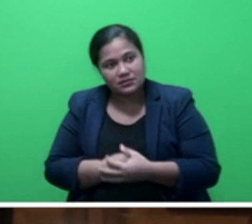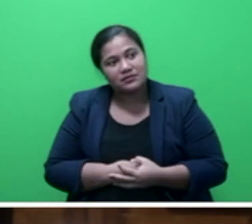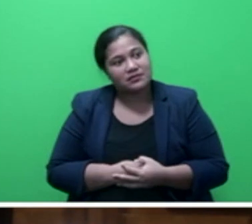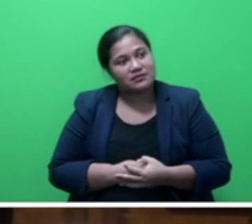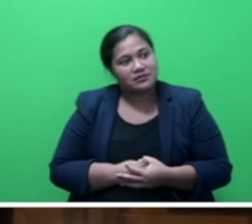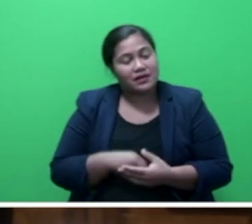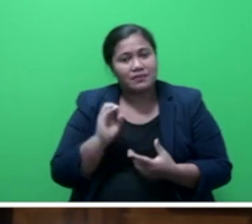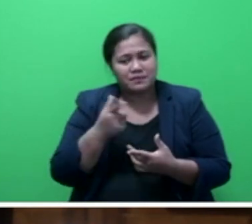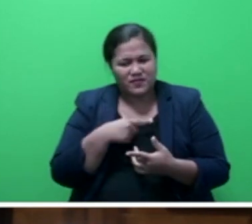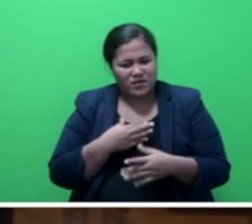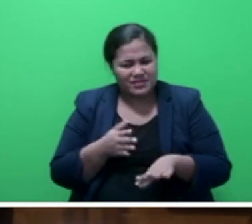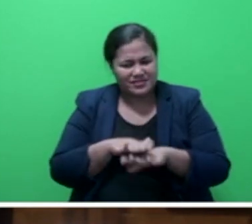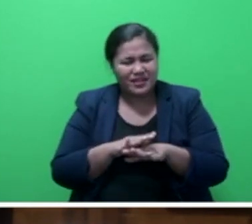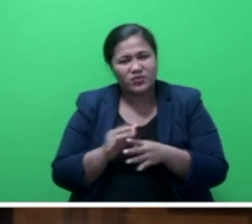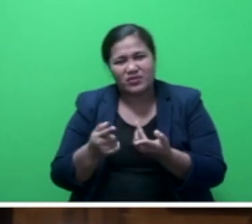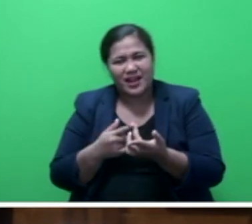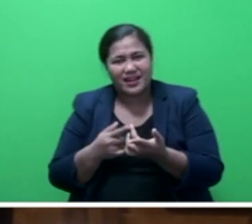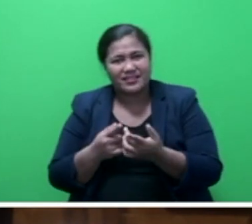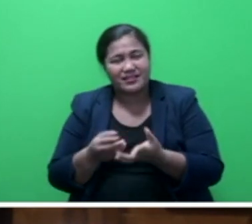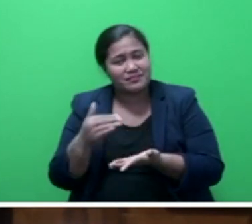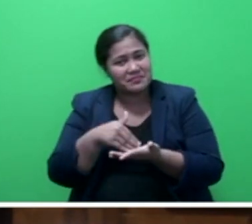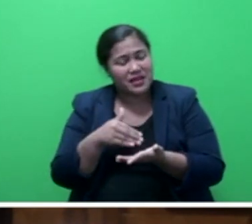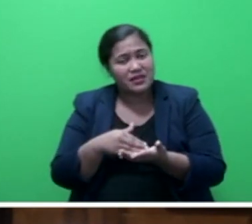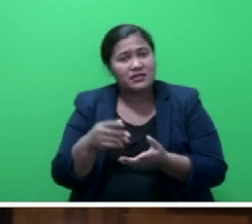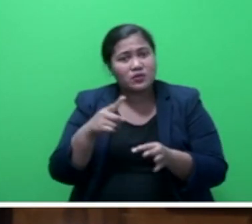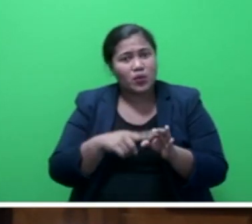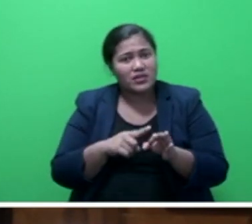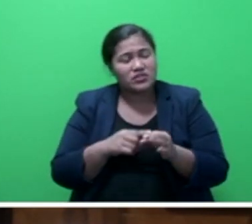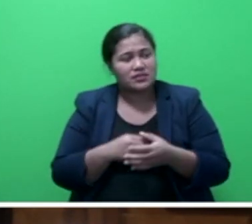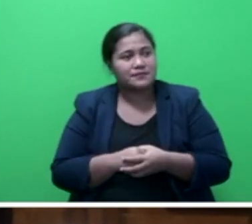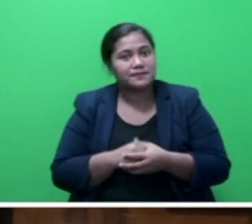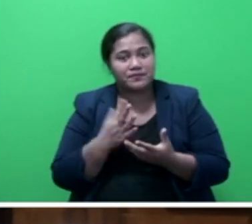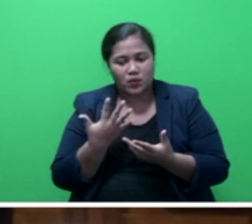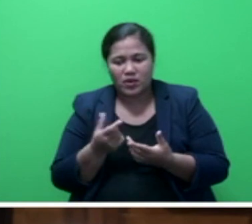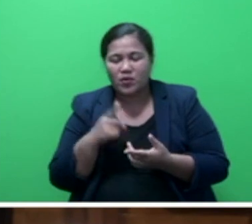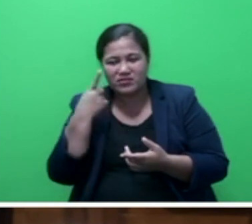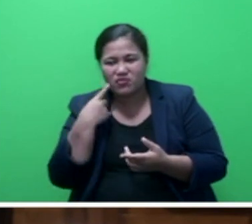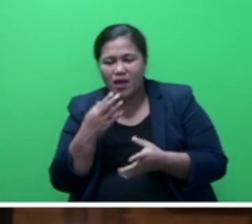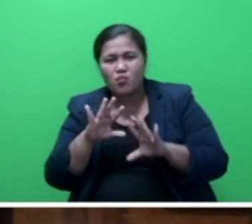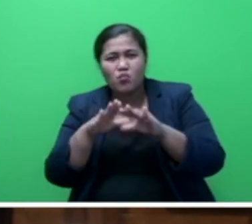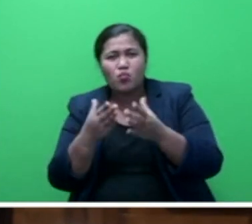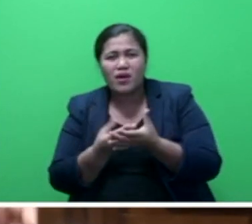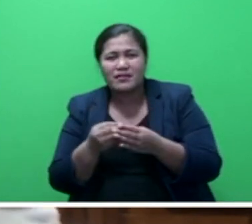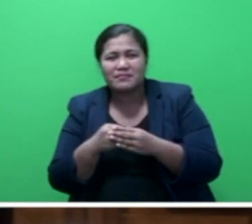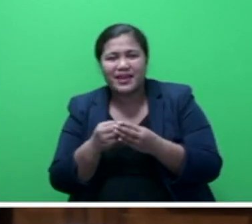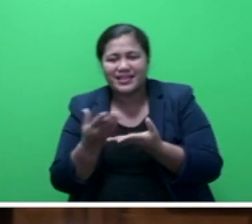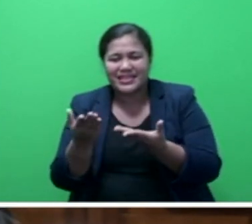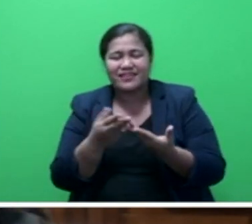supplementary questions, we are constantly trying to get the World Bank to give us more funding through